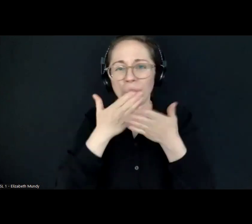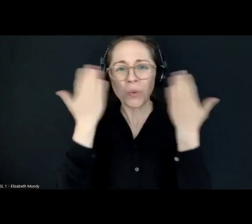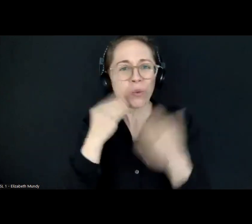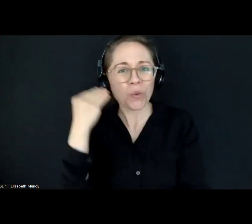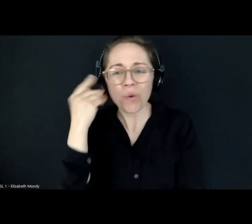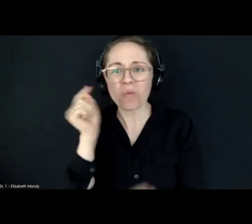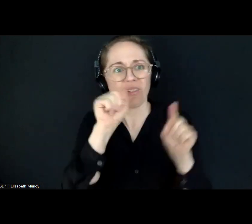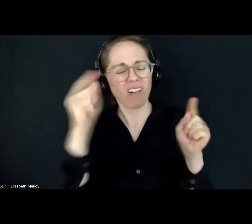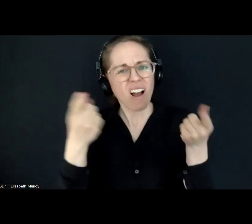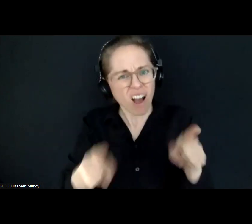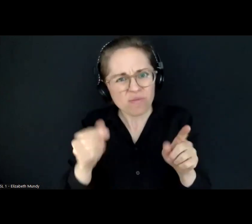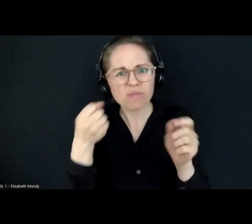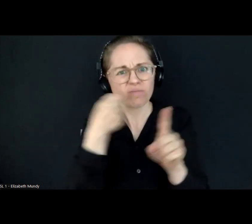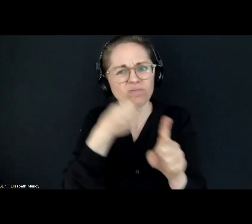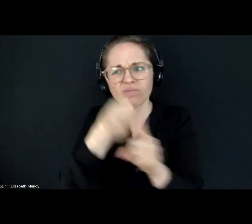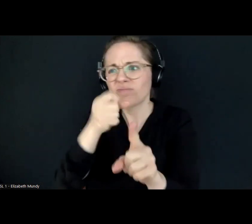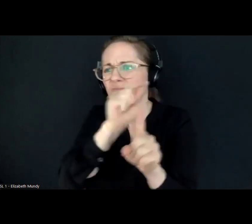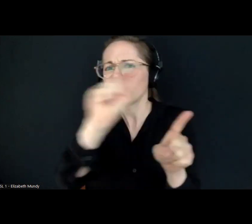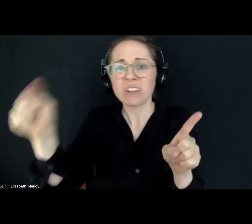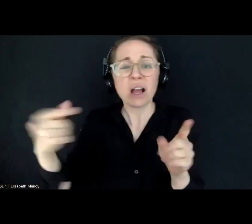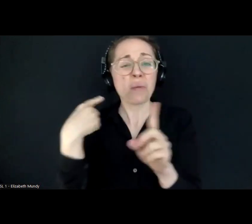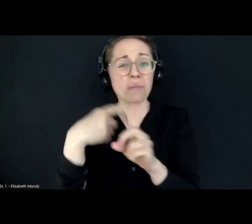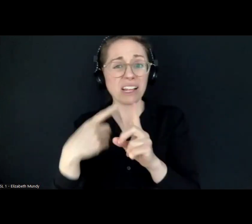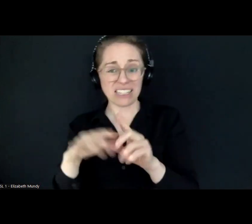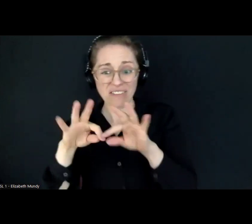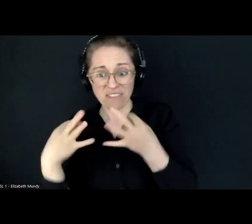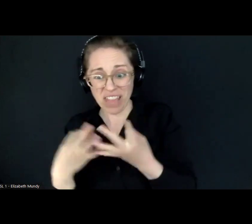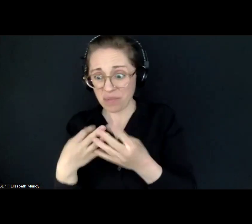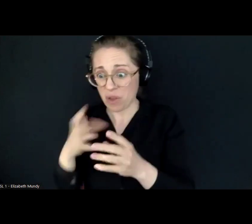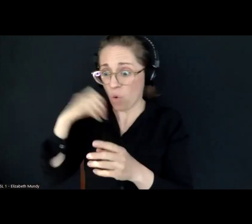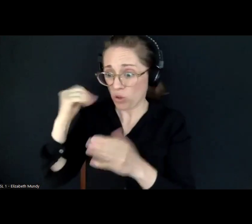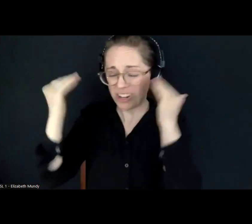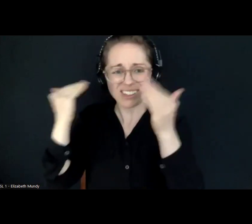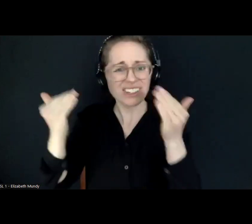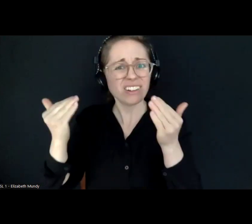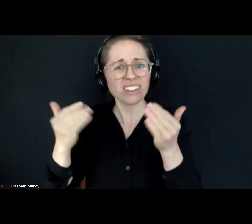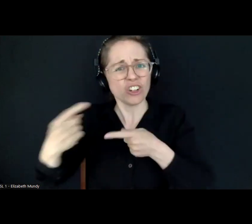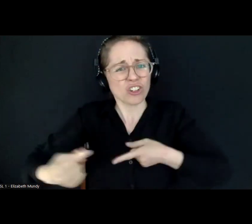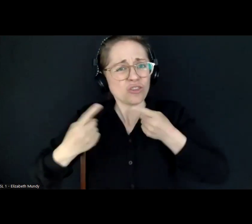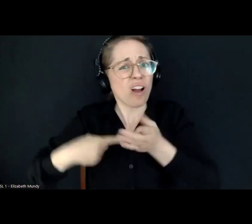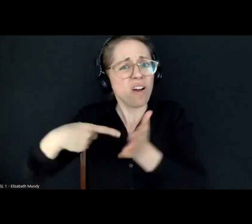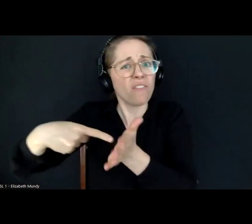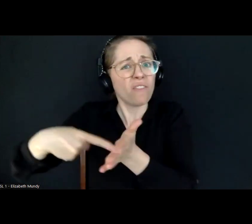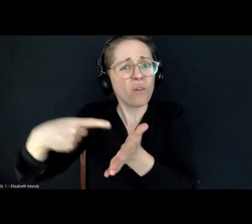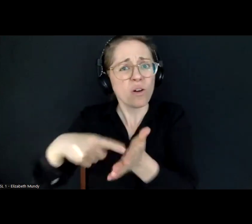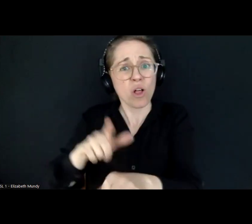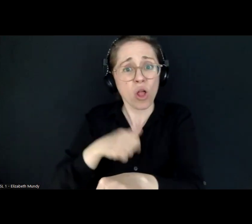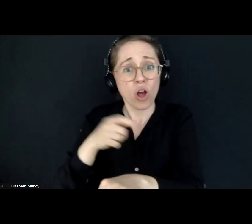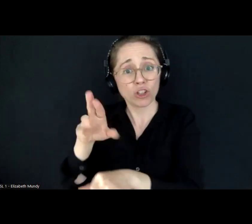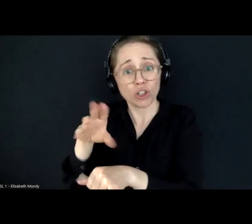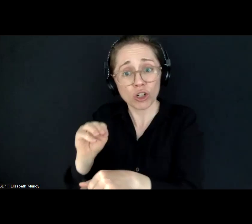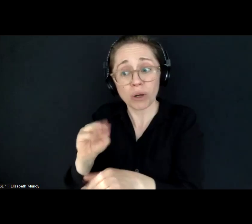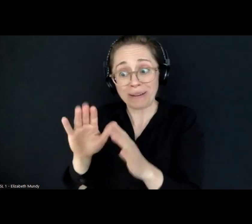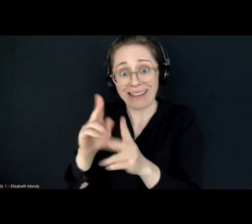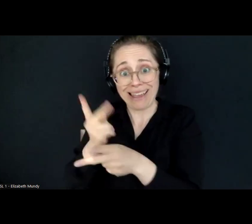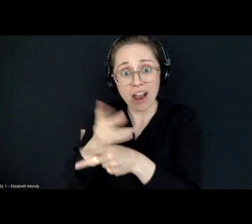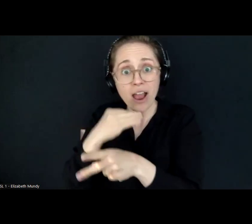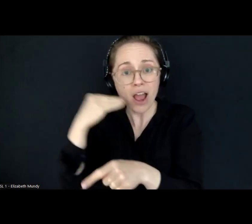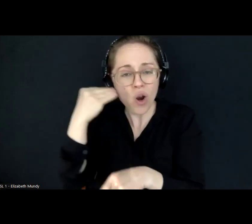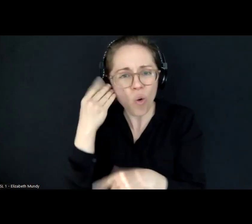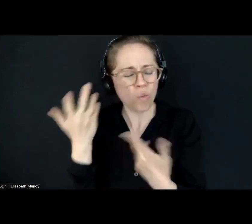more older adults and their families struggling to afford long-term care, and particularly care at home. So as we think as an Impact